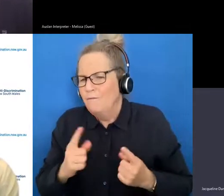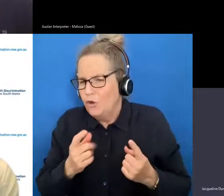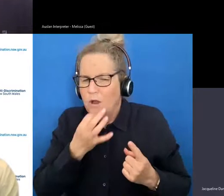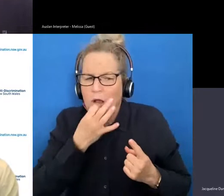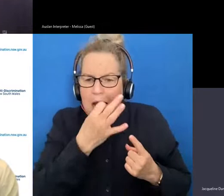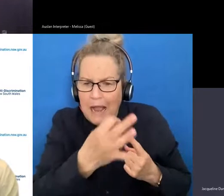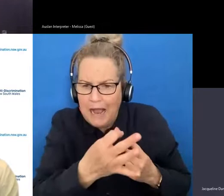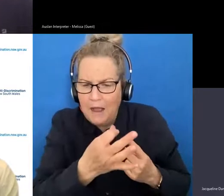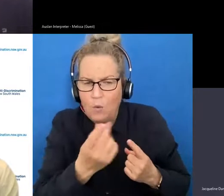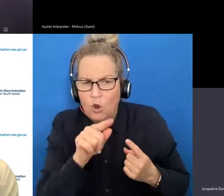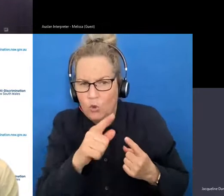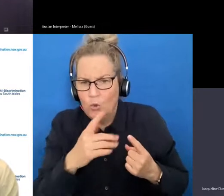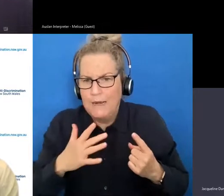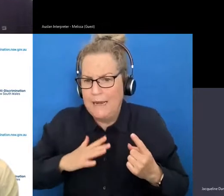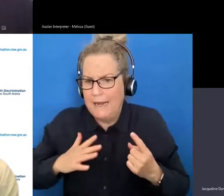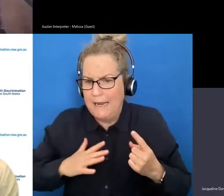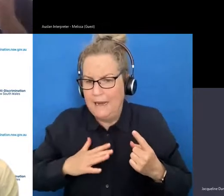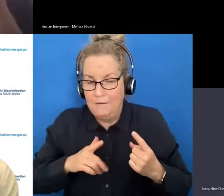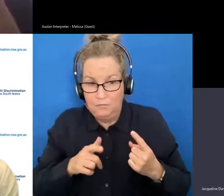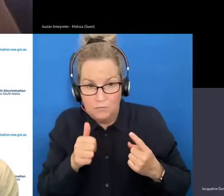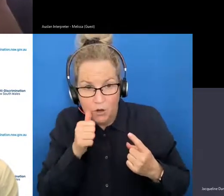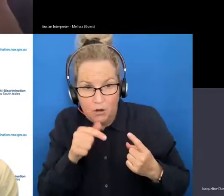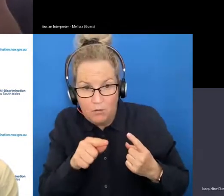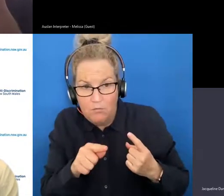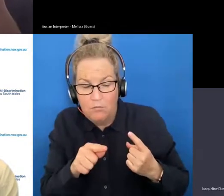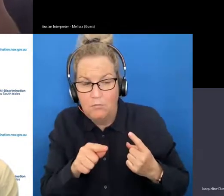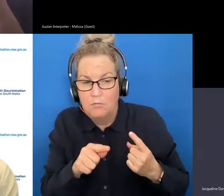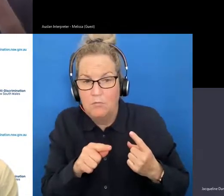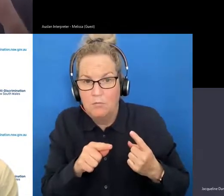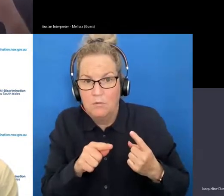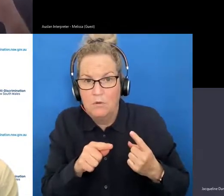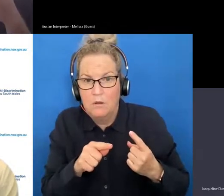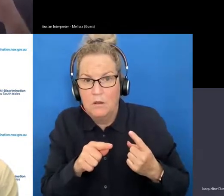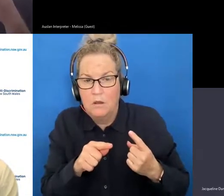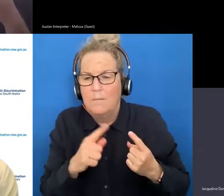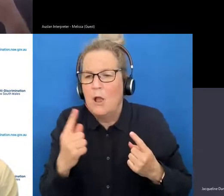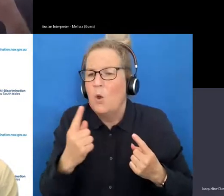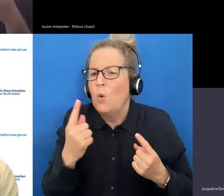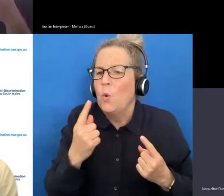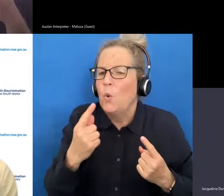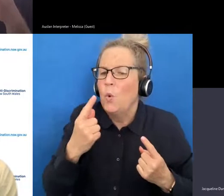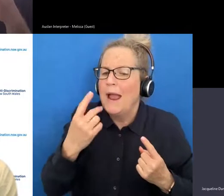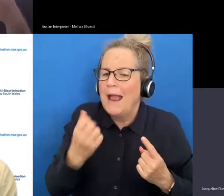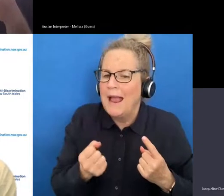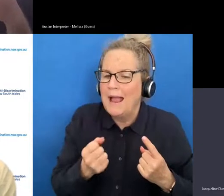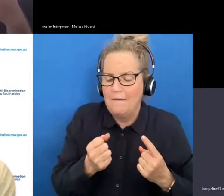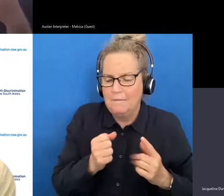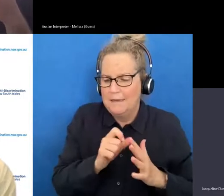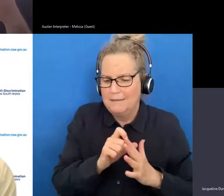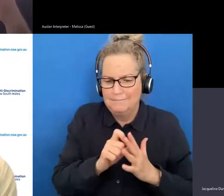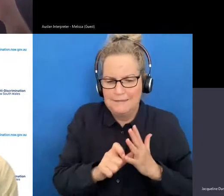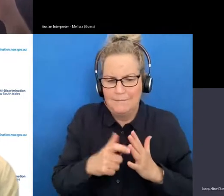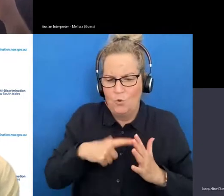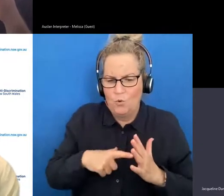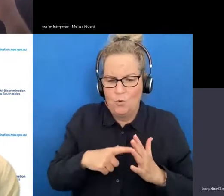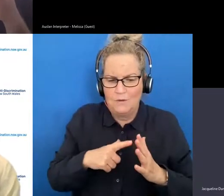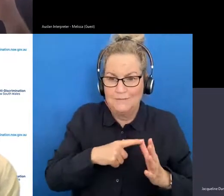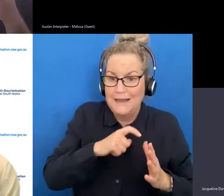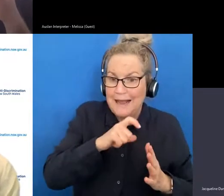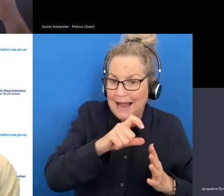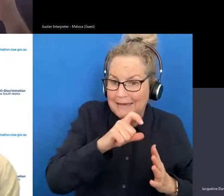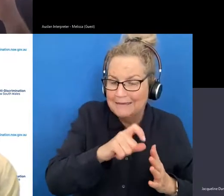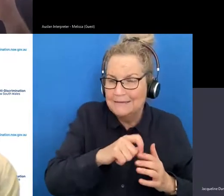know, what do you need? Do you know what you need? But a lot of people with acquired disability through injury, illness or age